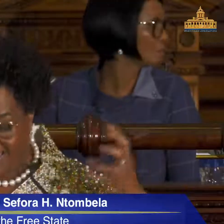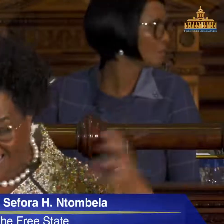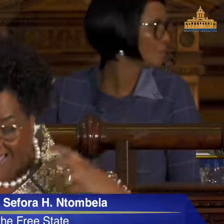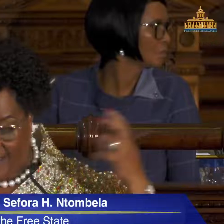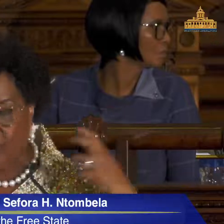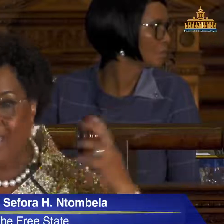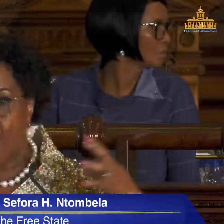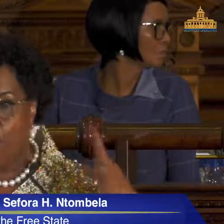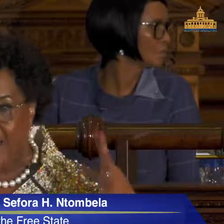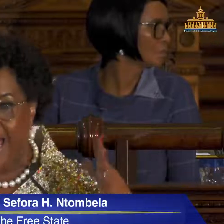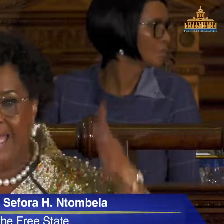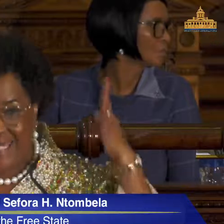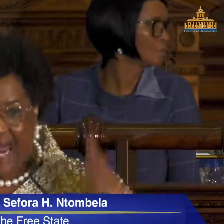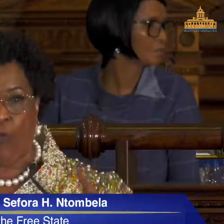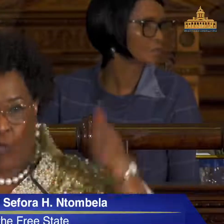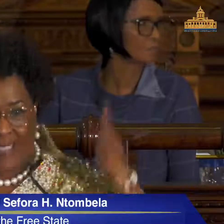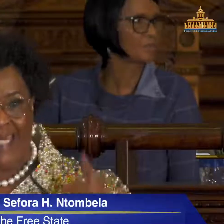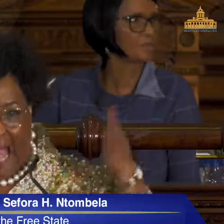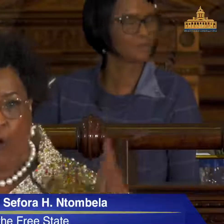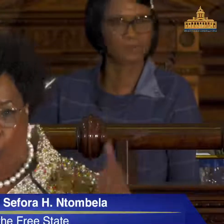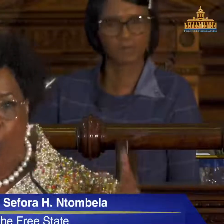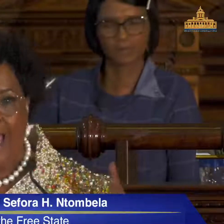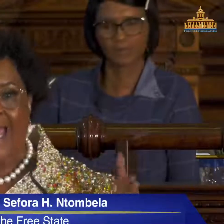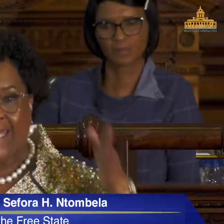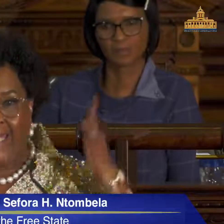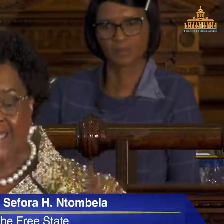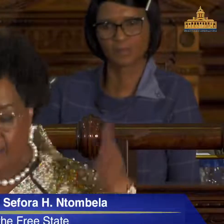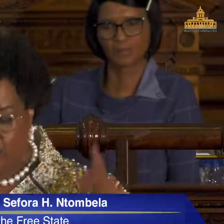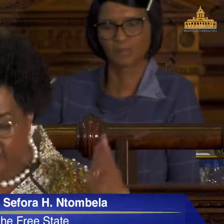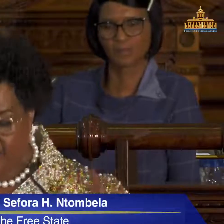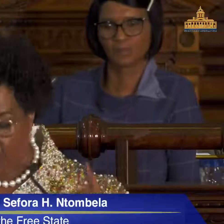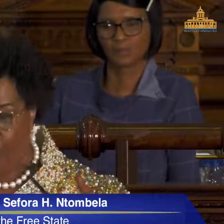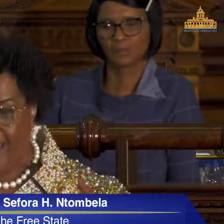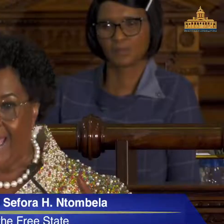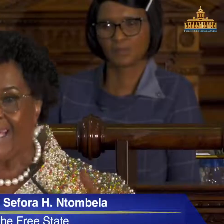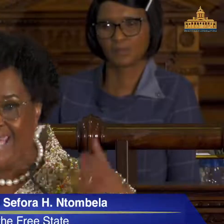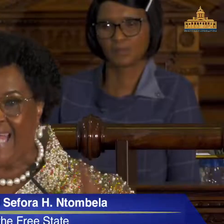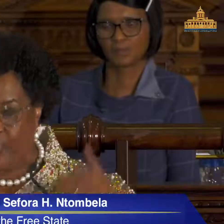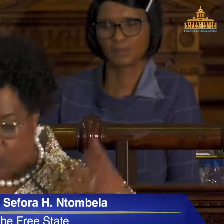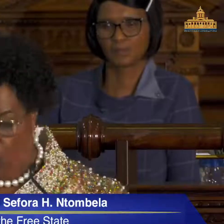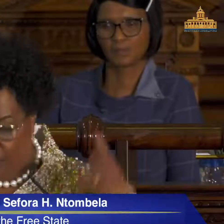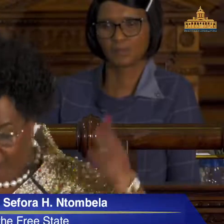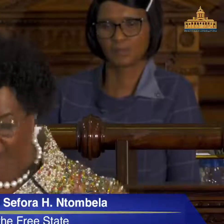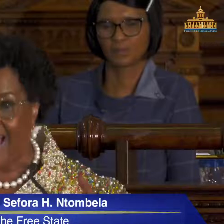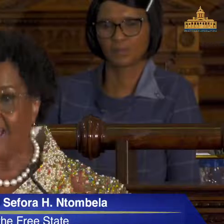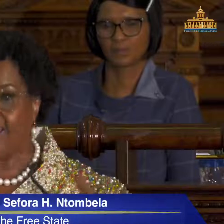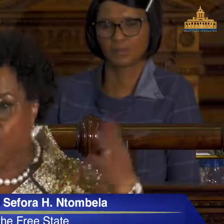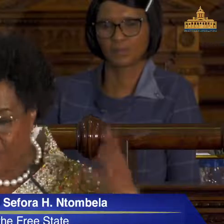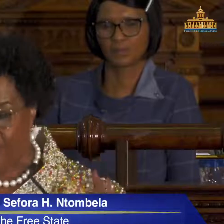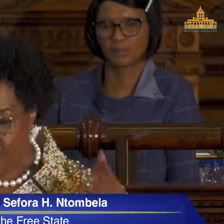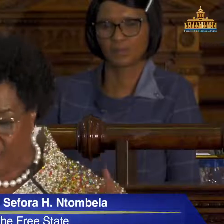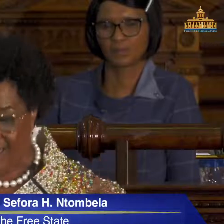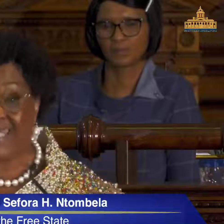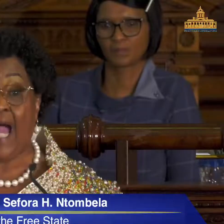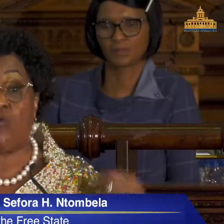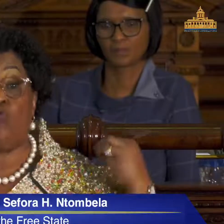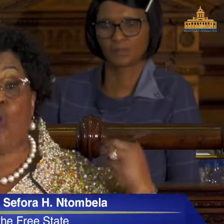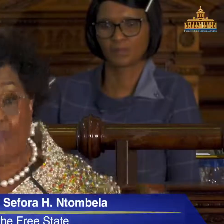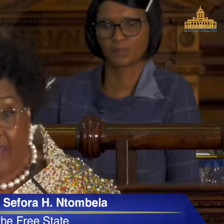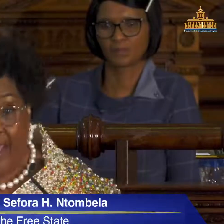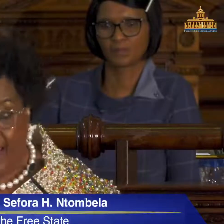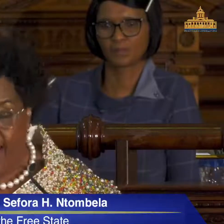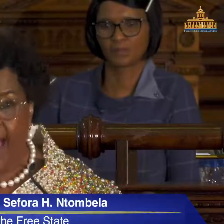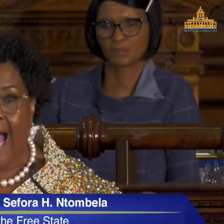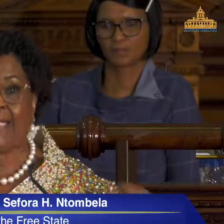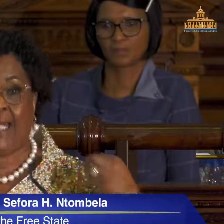utlwa ditletlebo tsa bona nako le nako and re etse bonnete ba hore re ya di solve ditletlebo tsa bona. Re se ke ra di